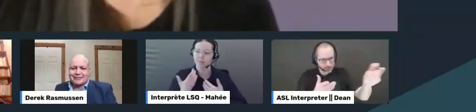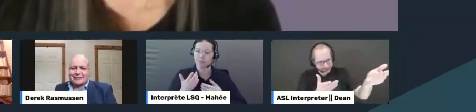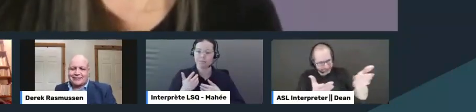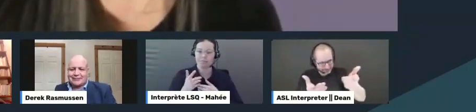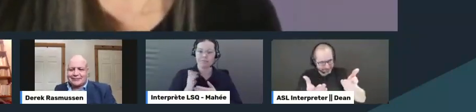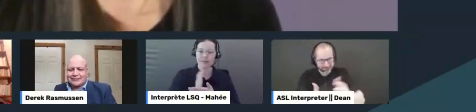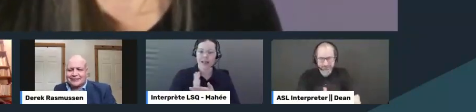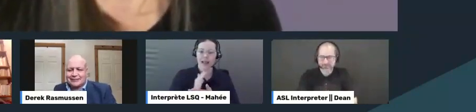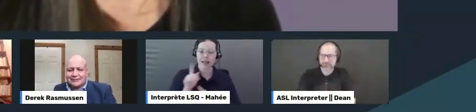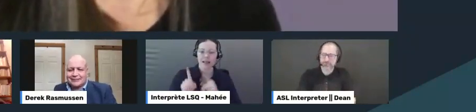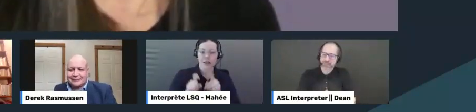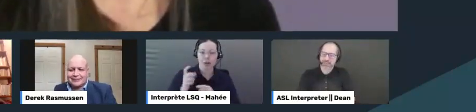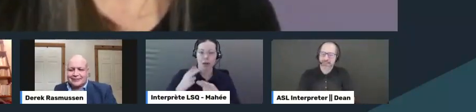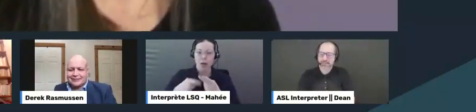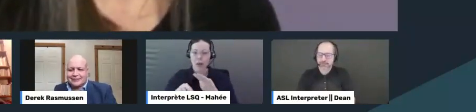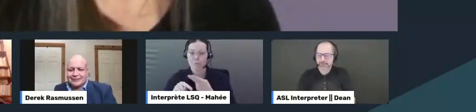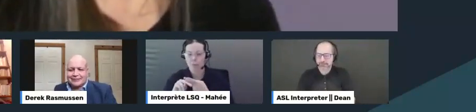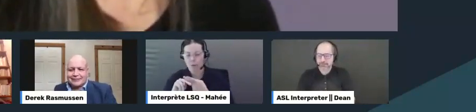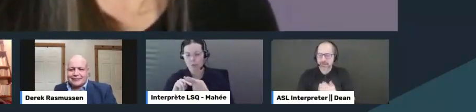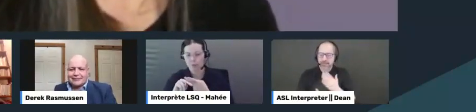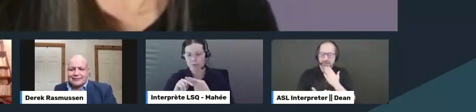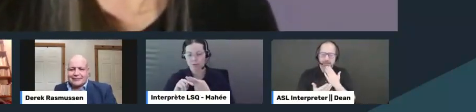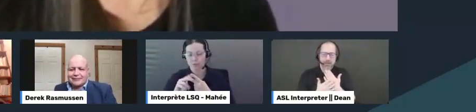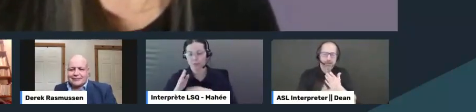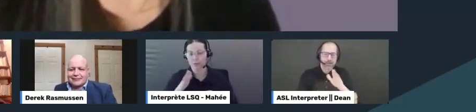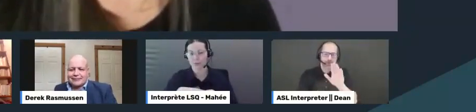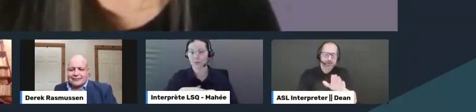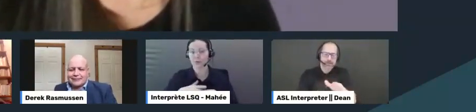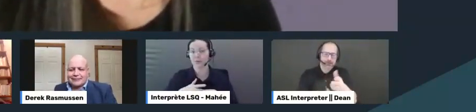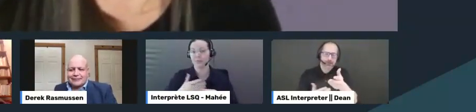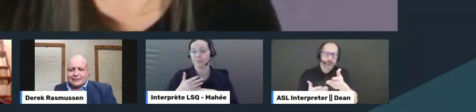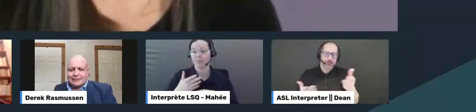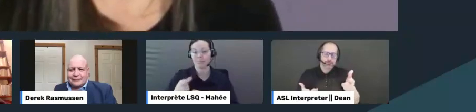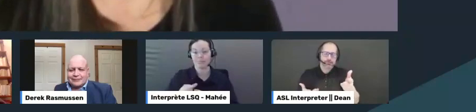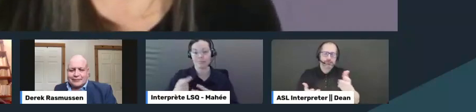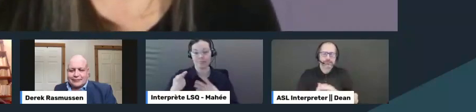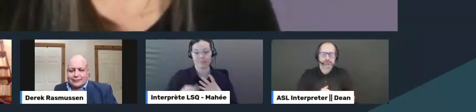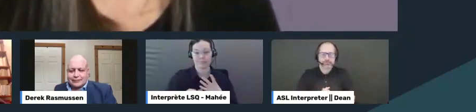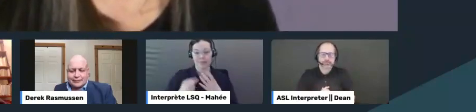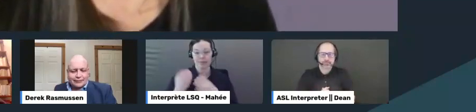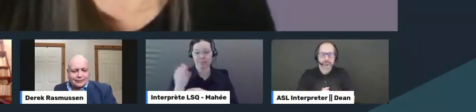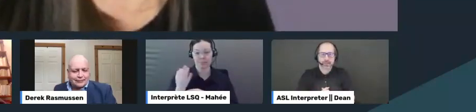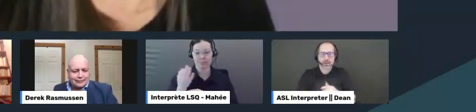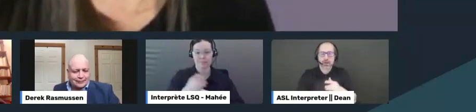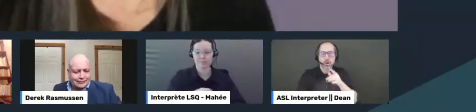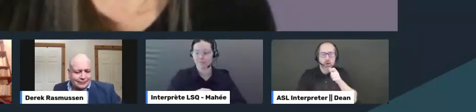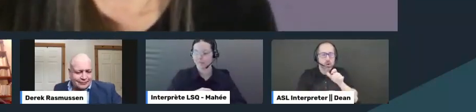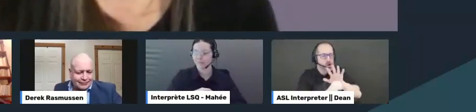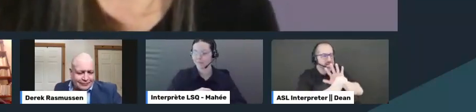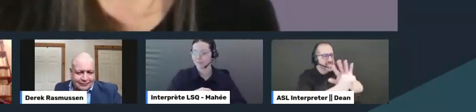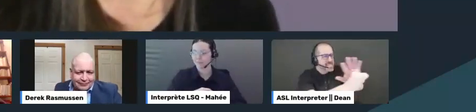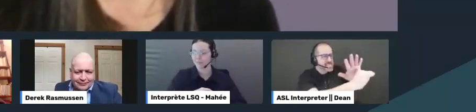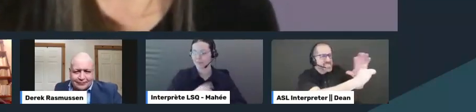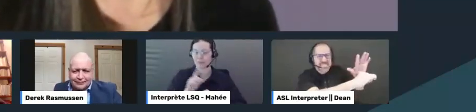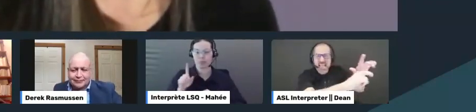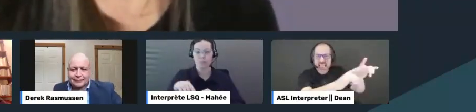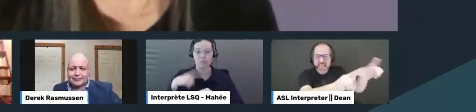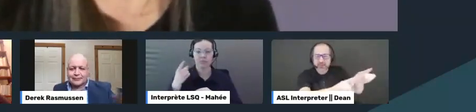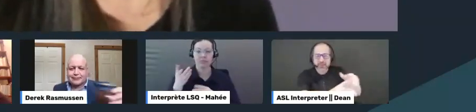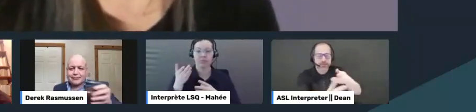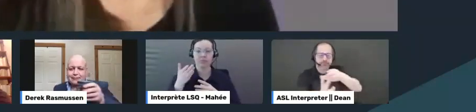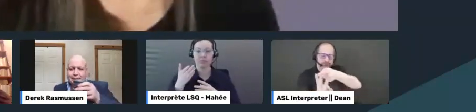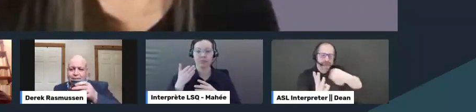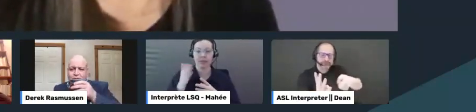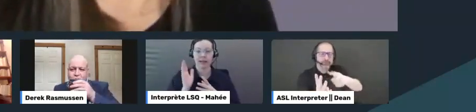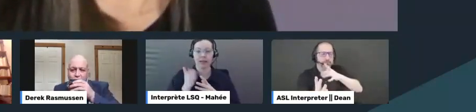Good afternoon, everyone. Some of my favorite language advocates are Inuit youth. And